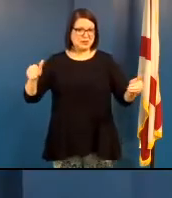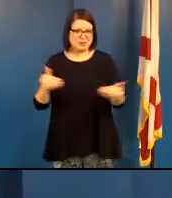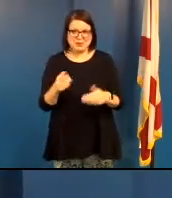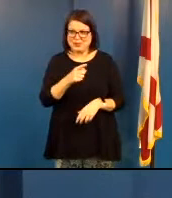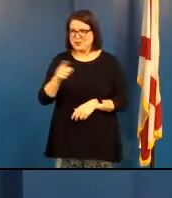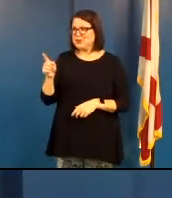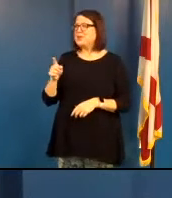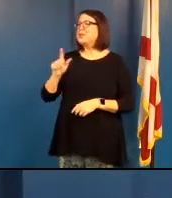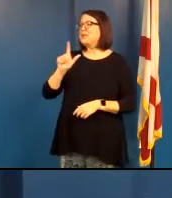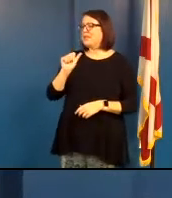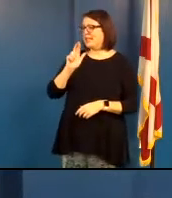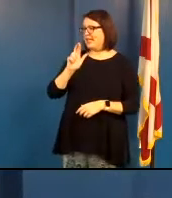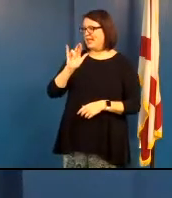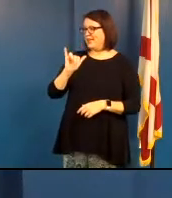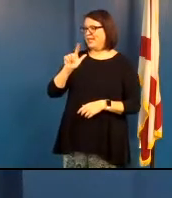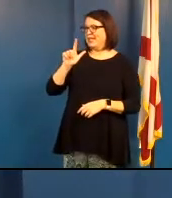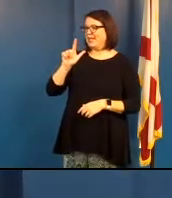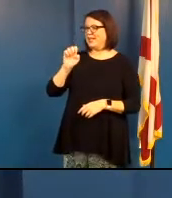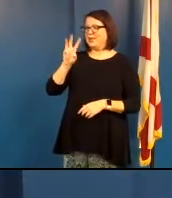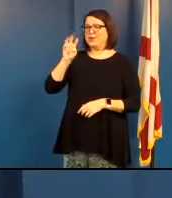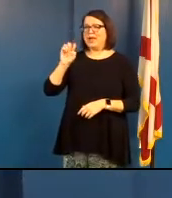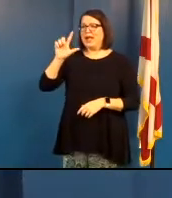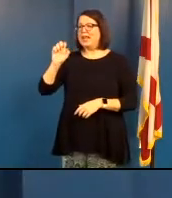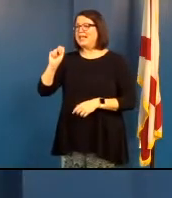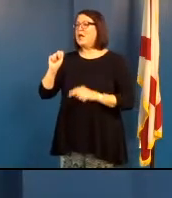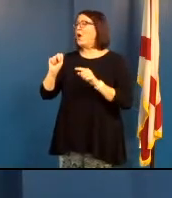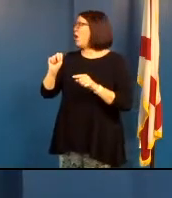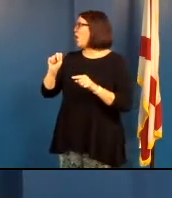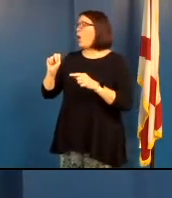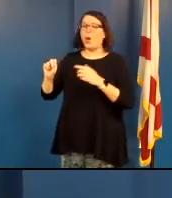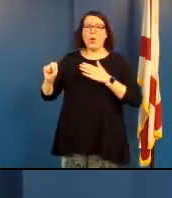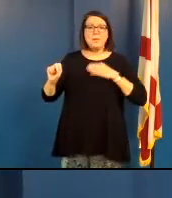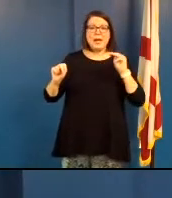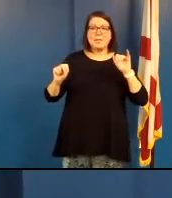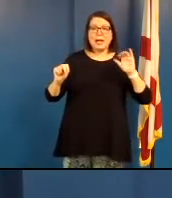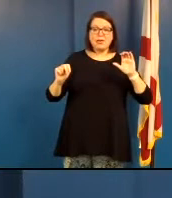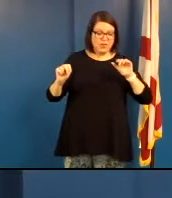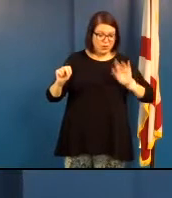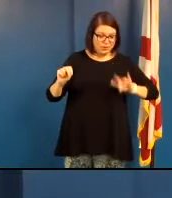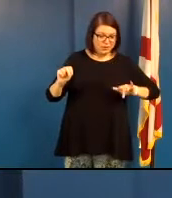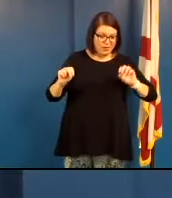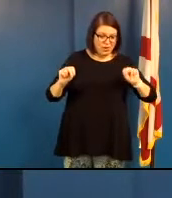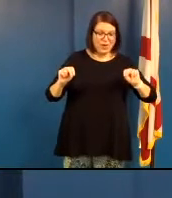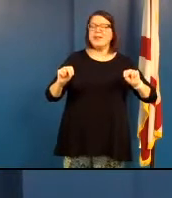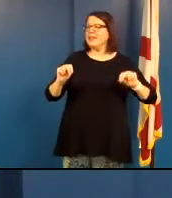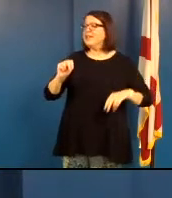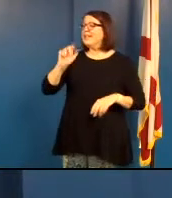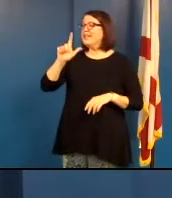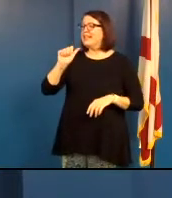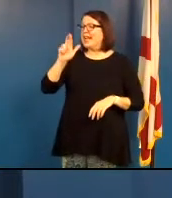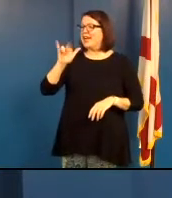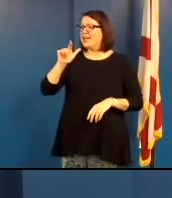bring forward Larry. Oh, my mic isn't on, sorry. Larry Llewellyn, is he